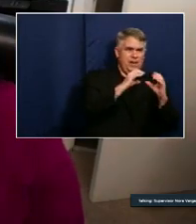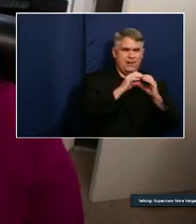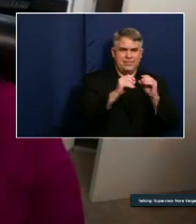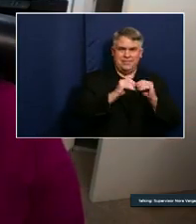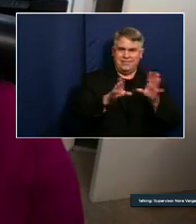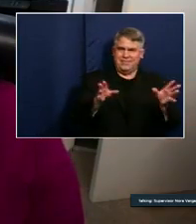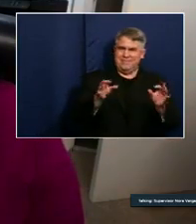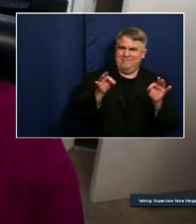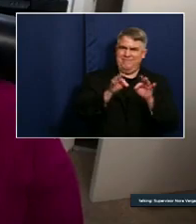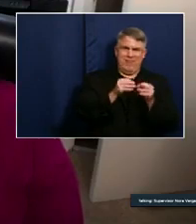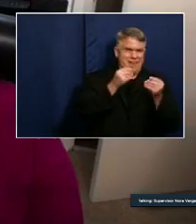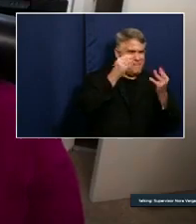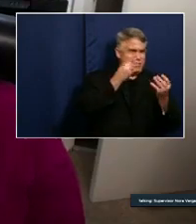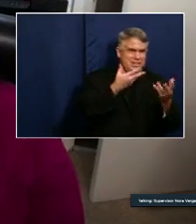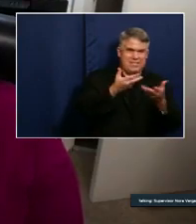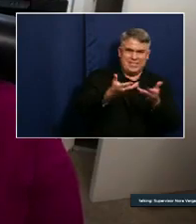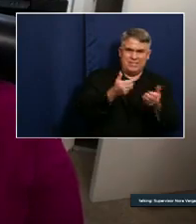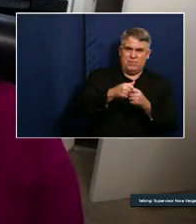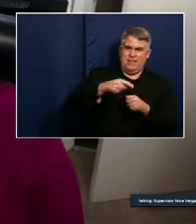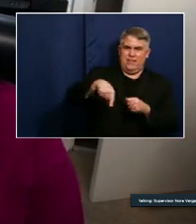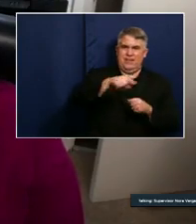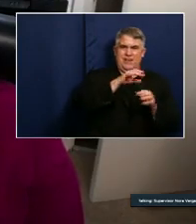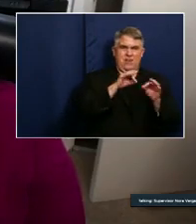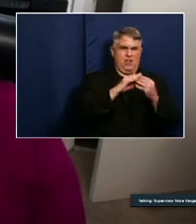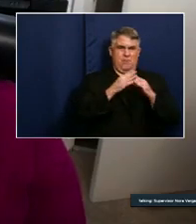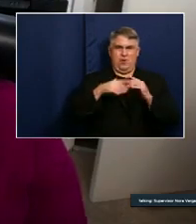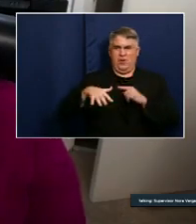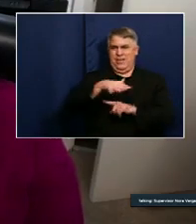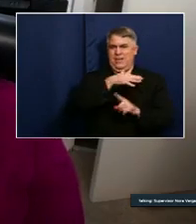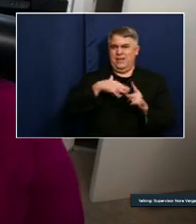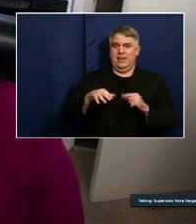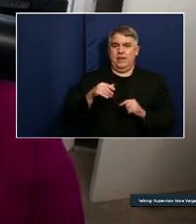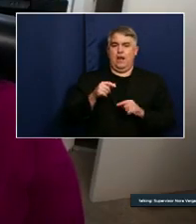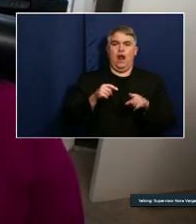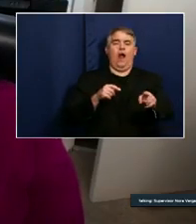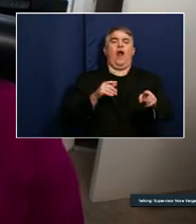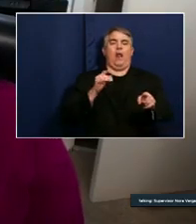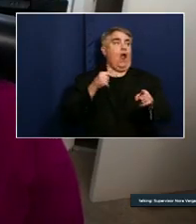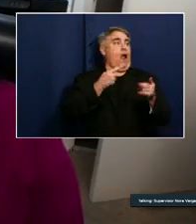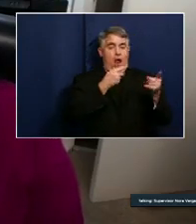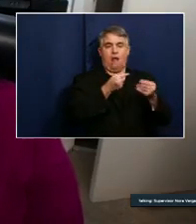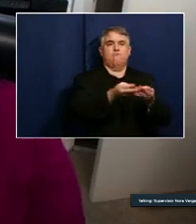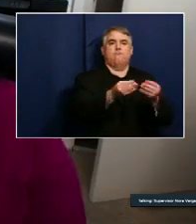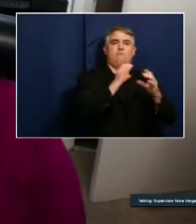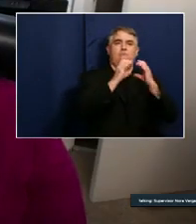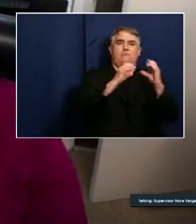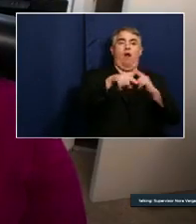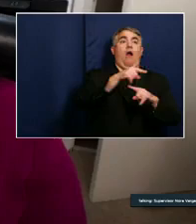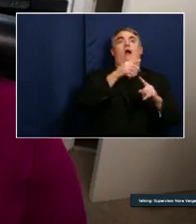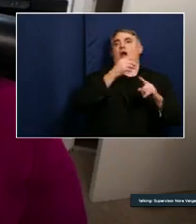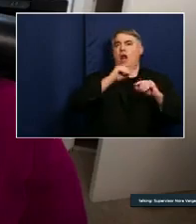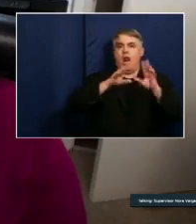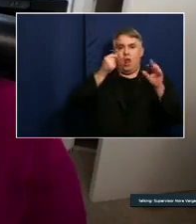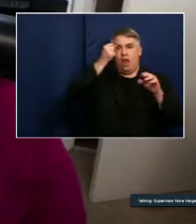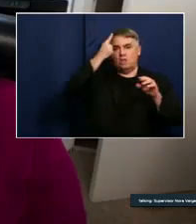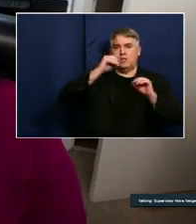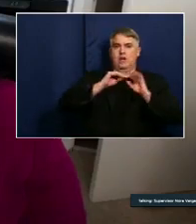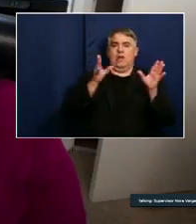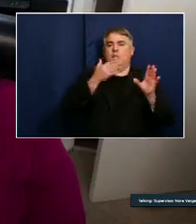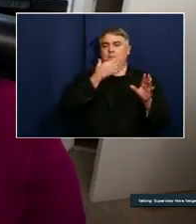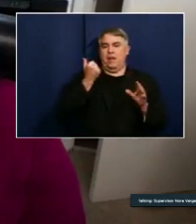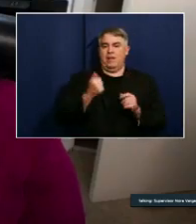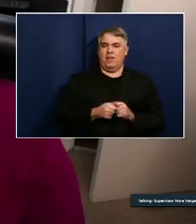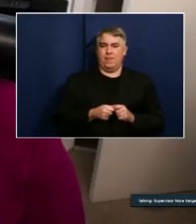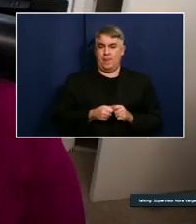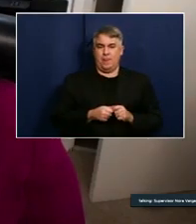our community partners so that they are able to share the information. And so what's great about this is that the infrastructure was built as we were trying to